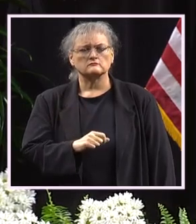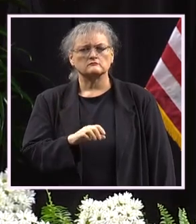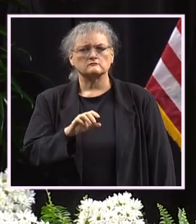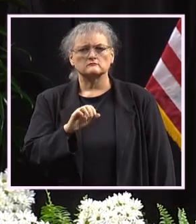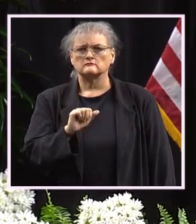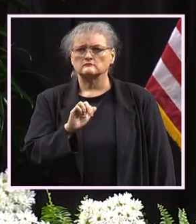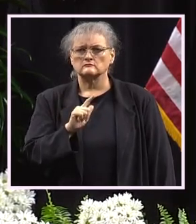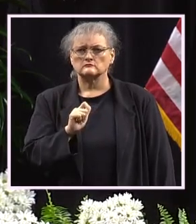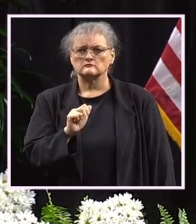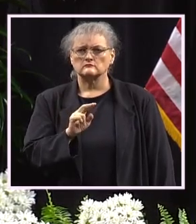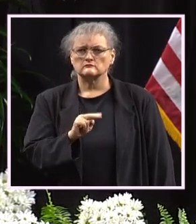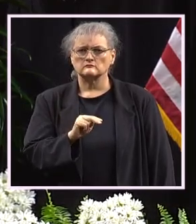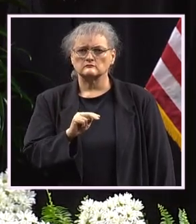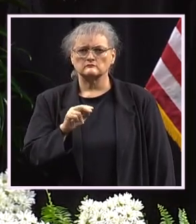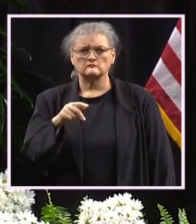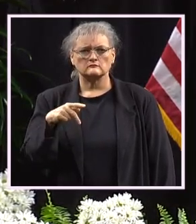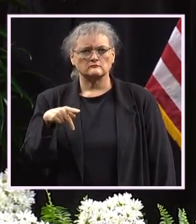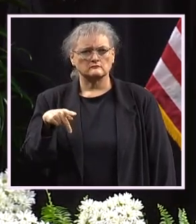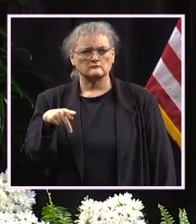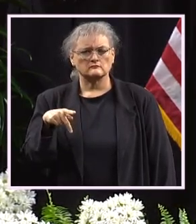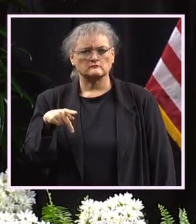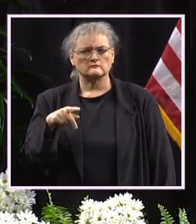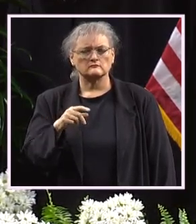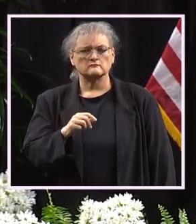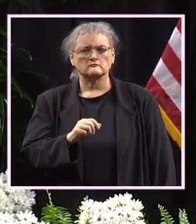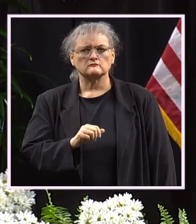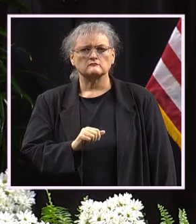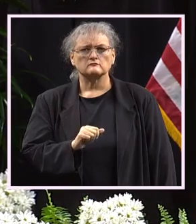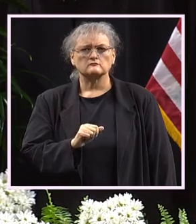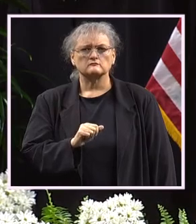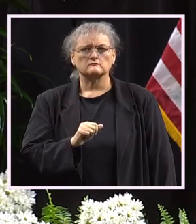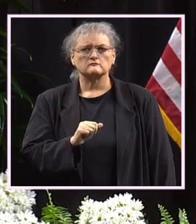Alan E. Padilla, MBA.